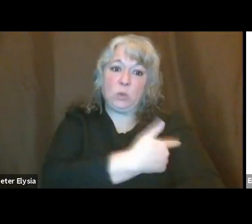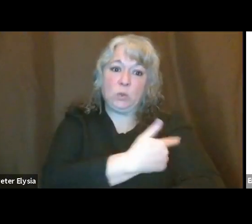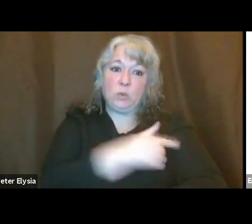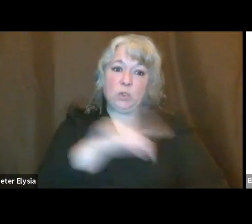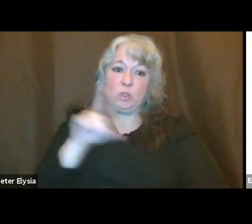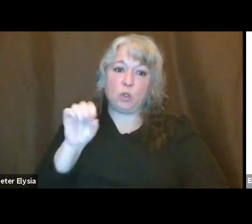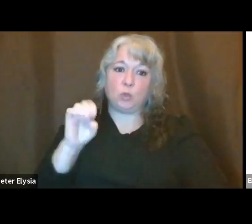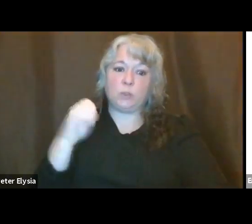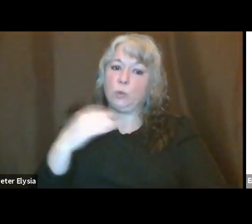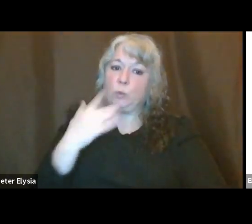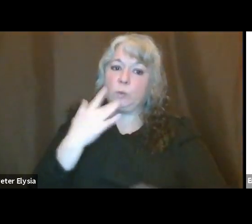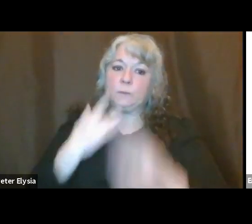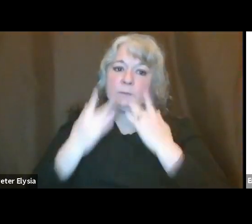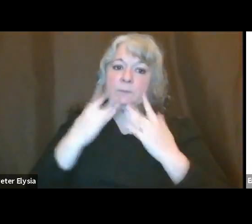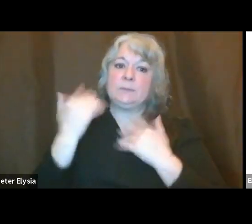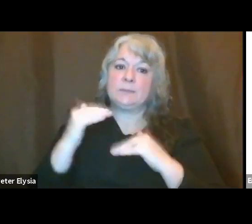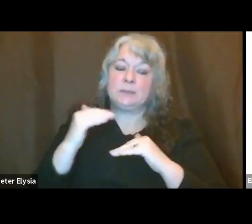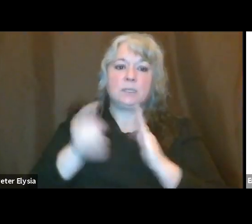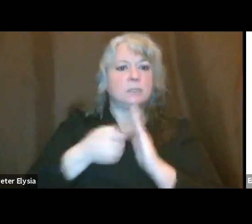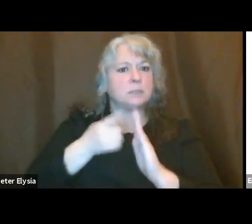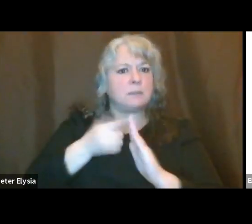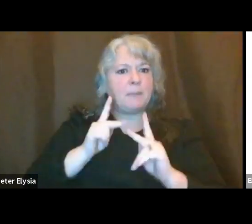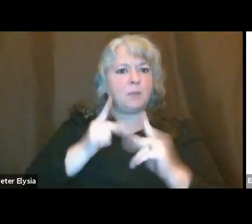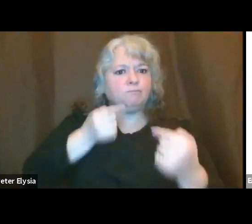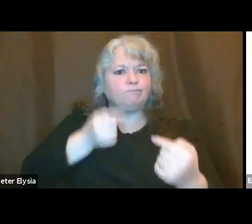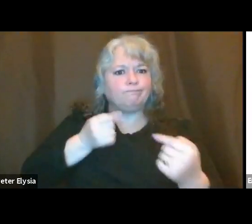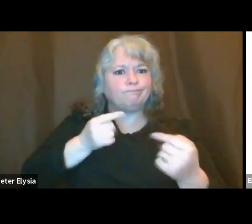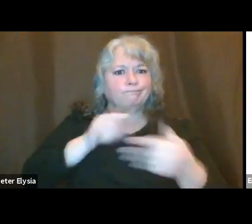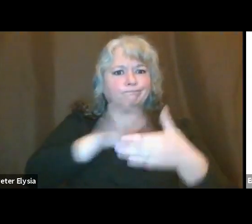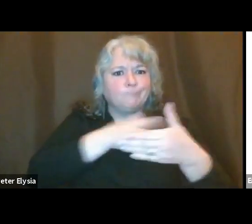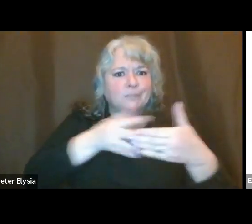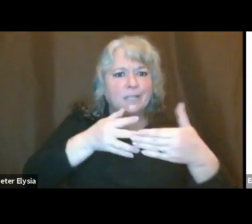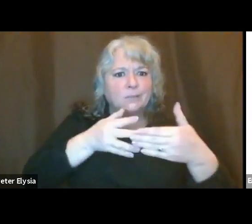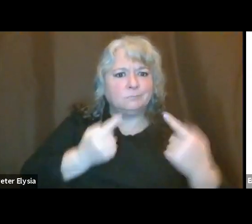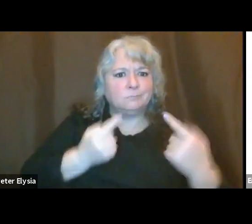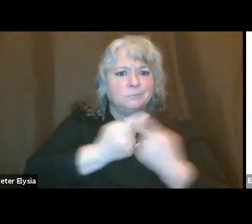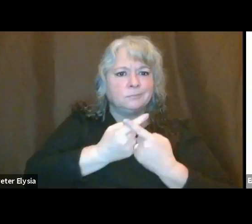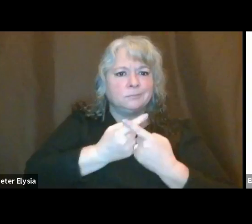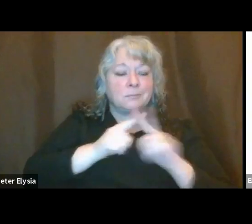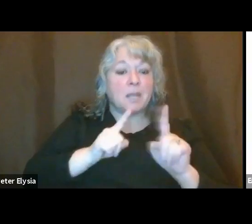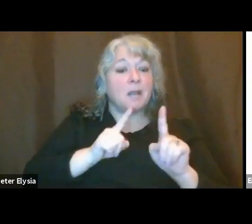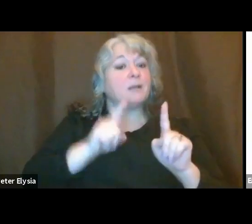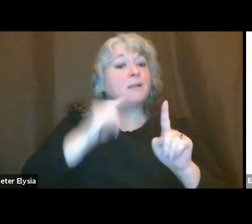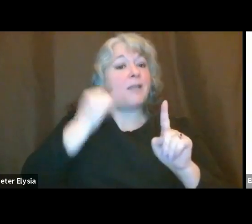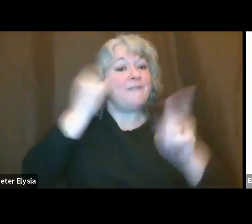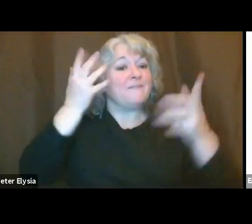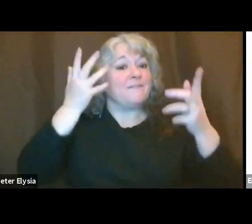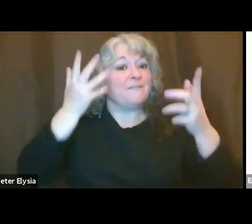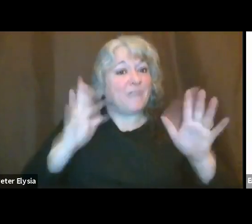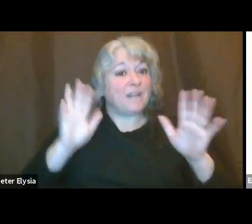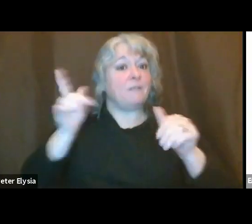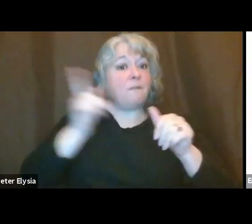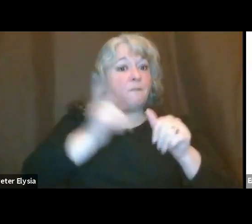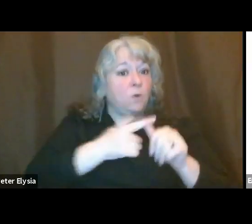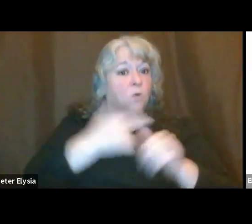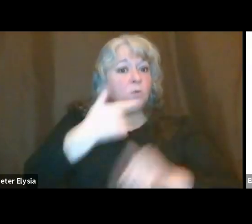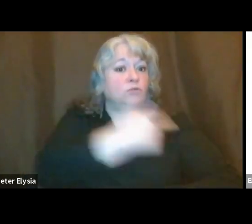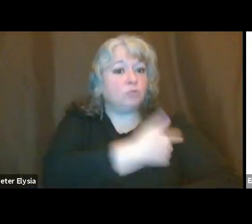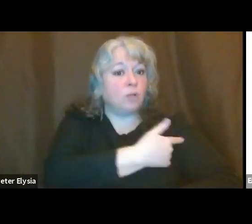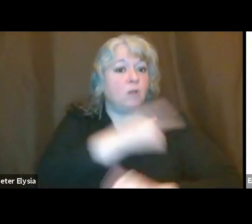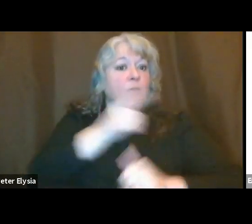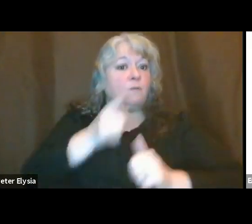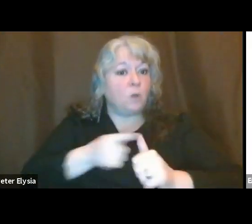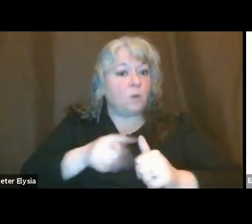scheduling conflicts, issues, whatnot, but someone who does get that first appointment, someone who does receive the first dose of the